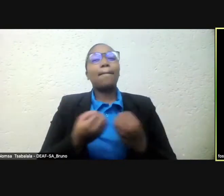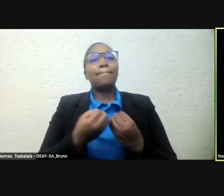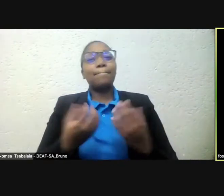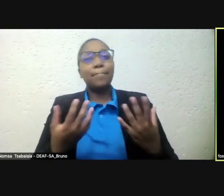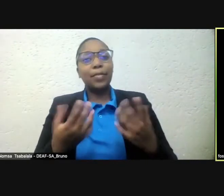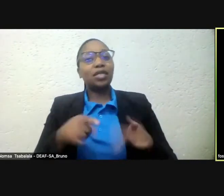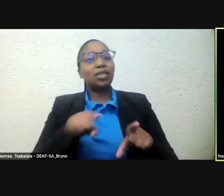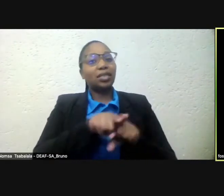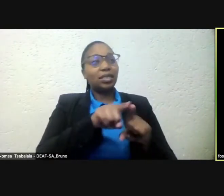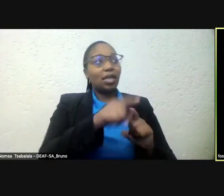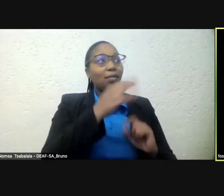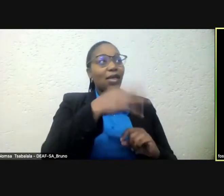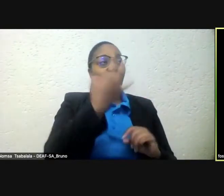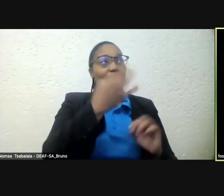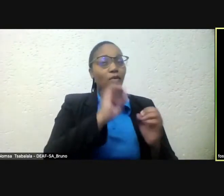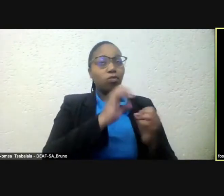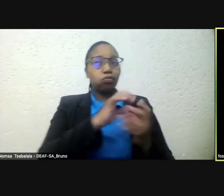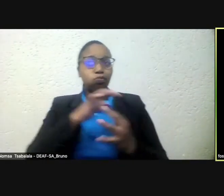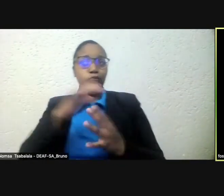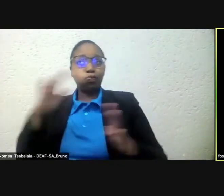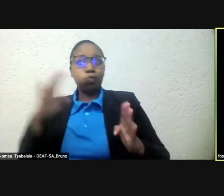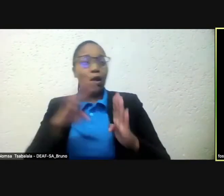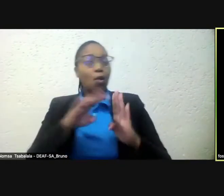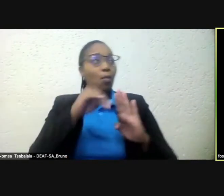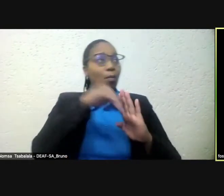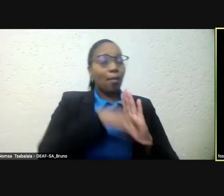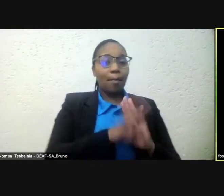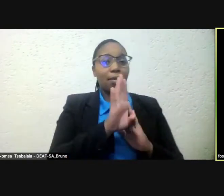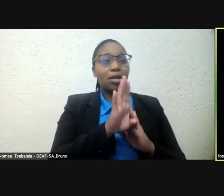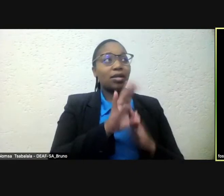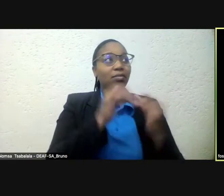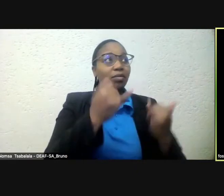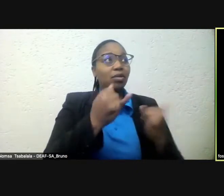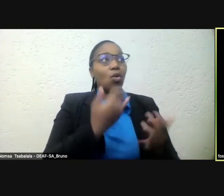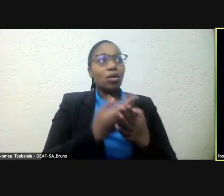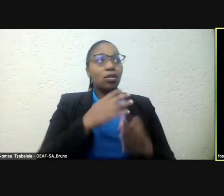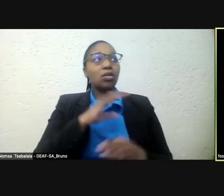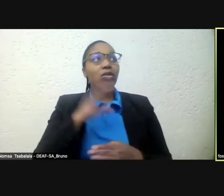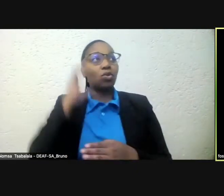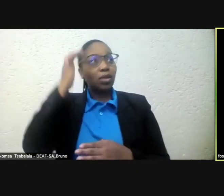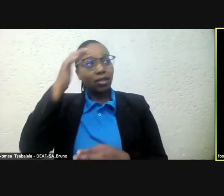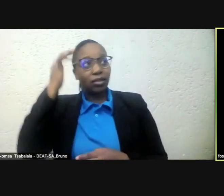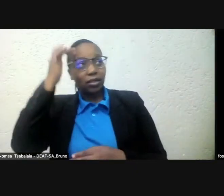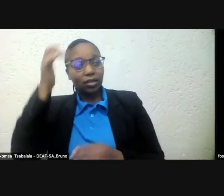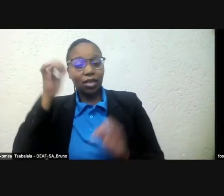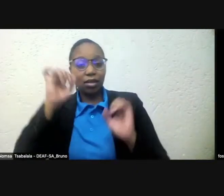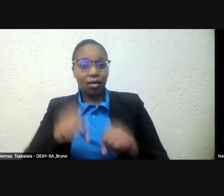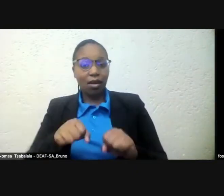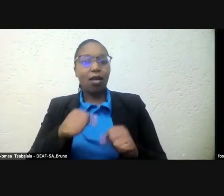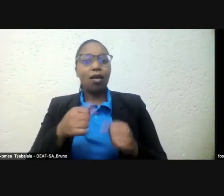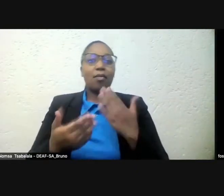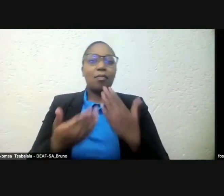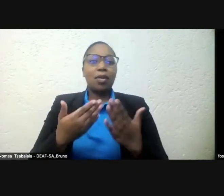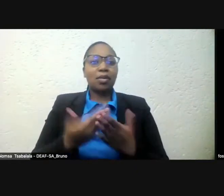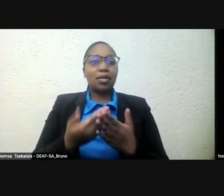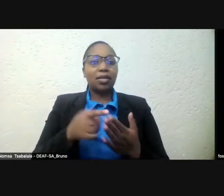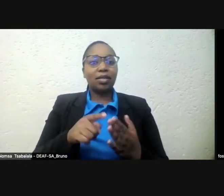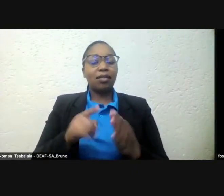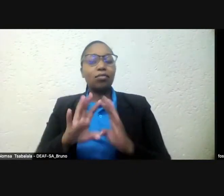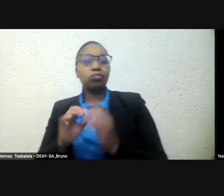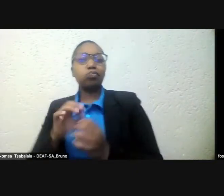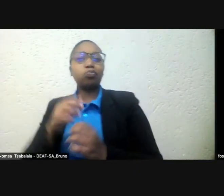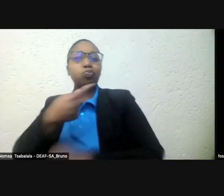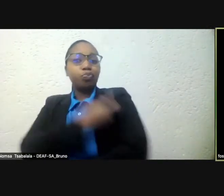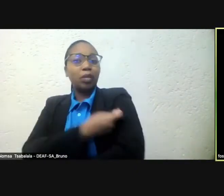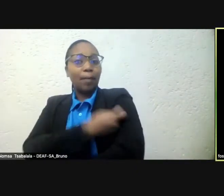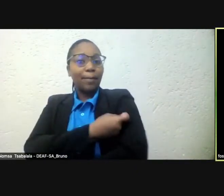wave now, is there any consideration given to open vaccine to younger children? No, I got that one. Saying, the one as we